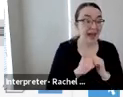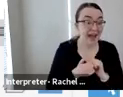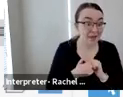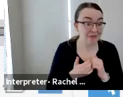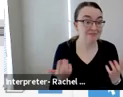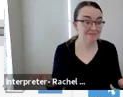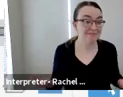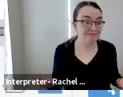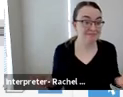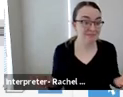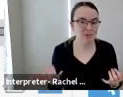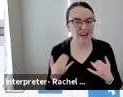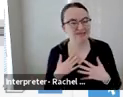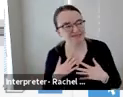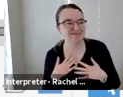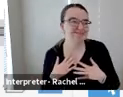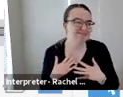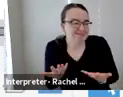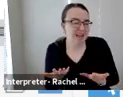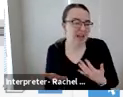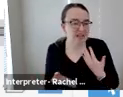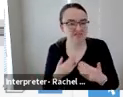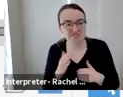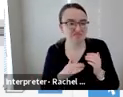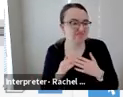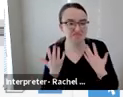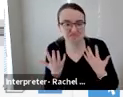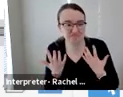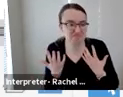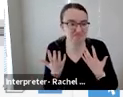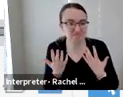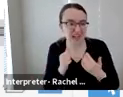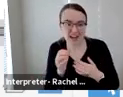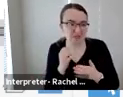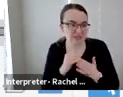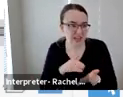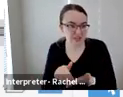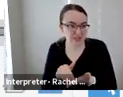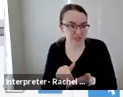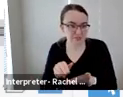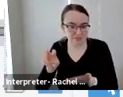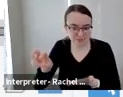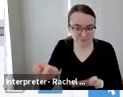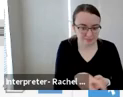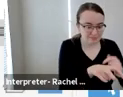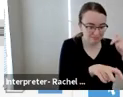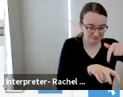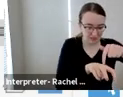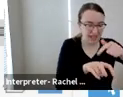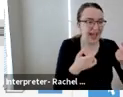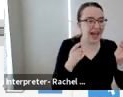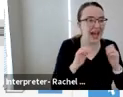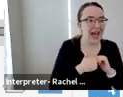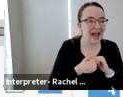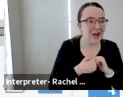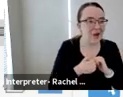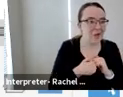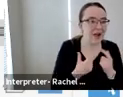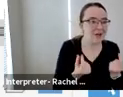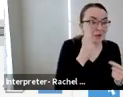somebody to get from not comfortable, non-sketcher to I do this for fun when no one's